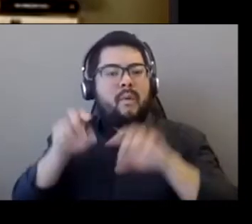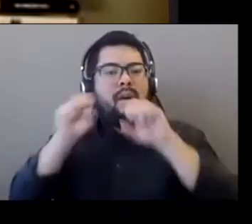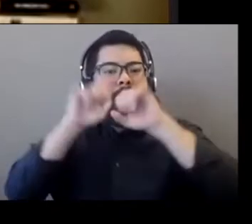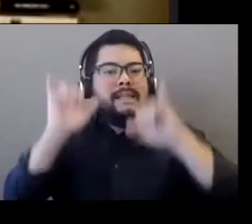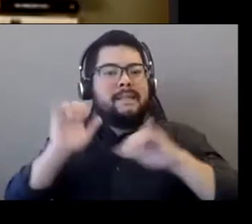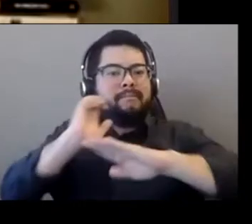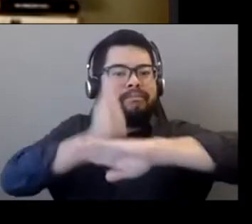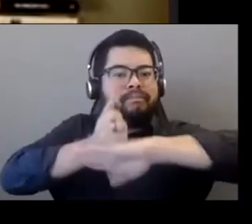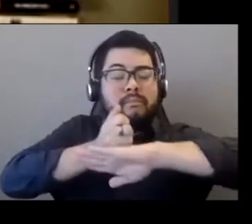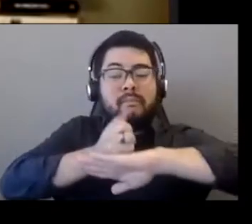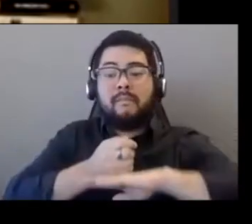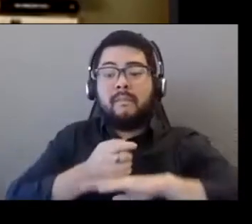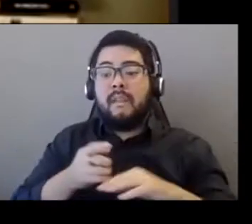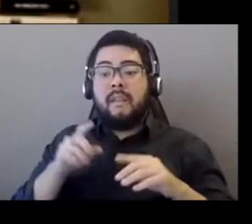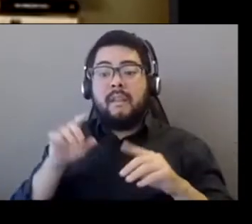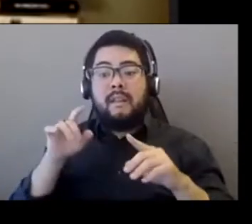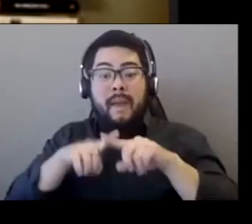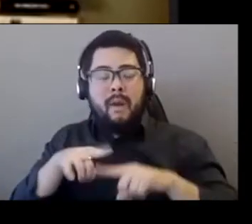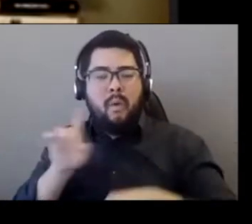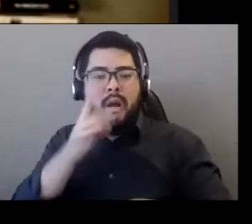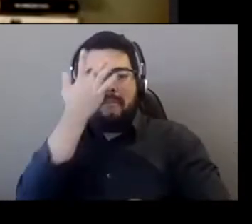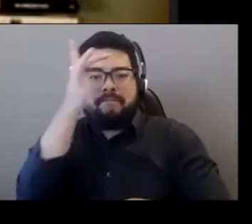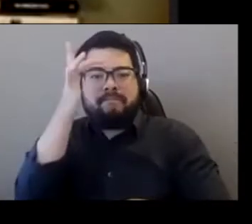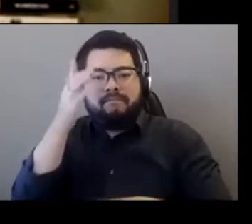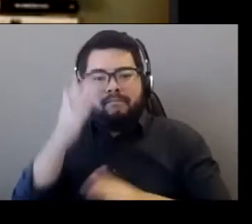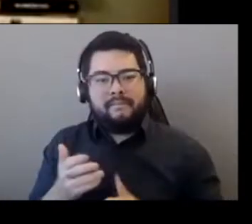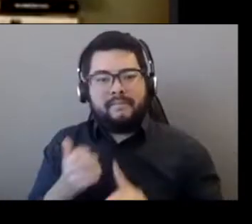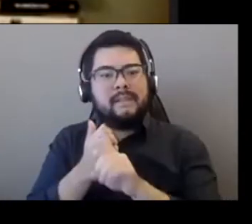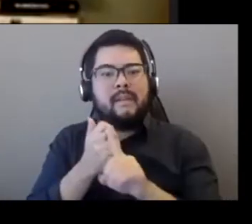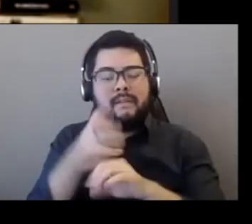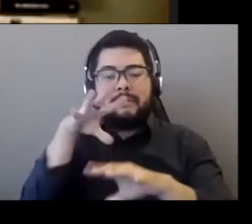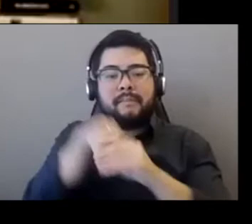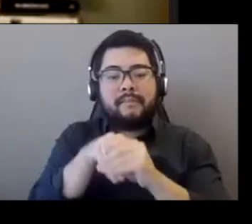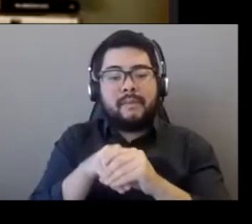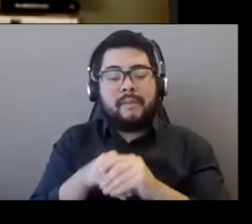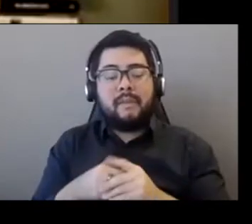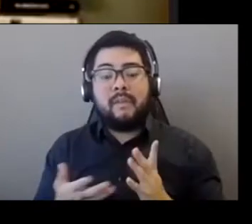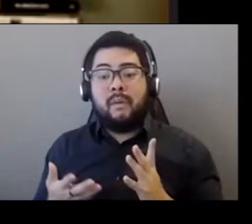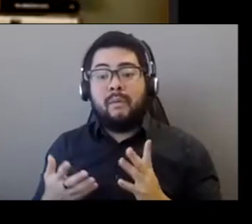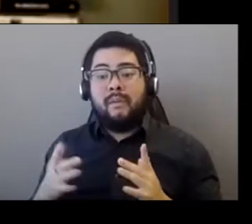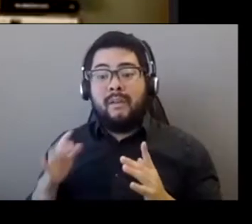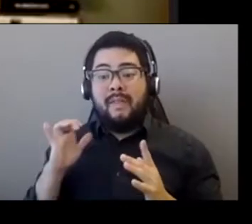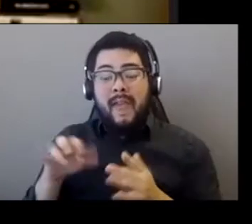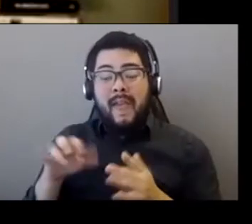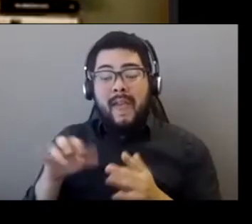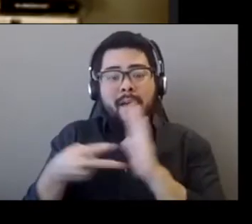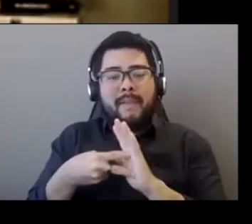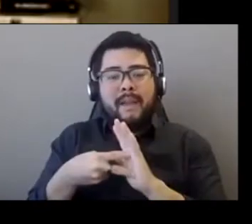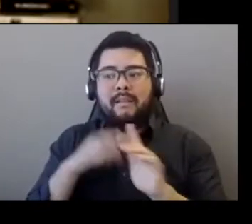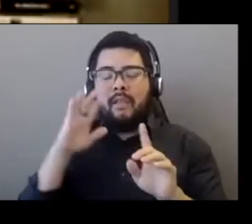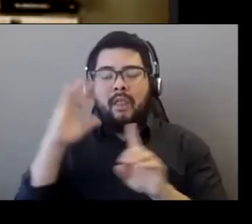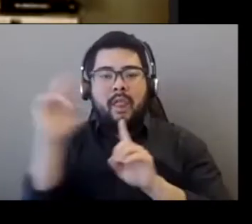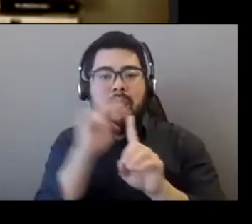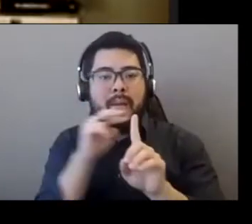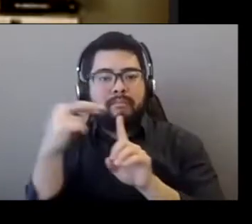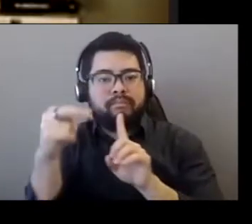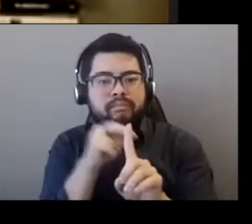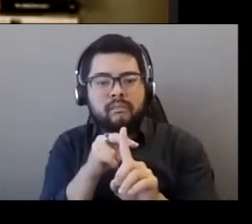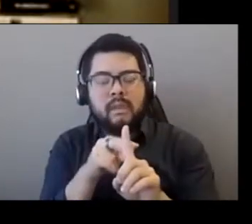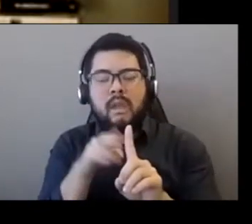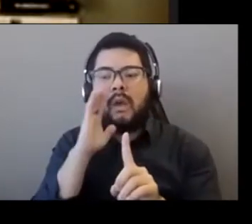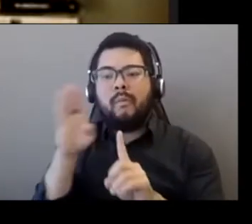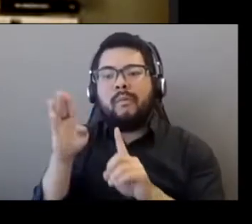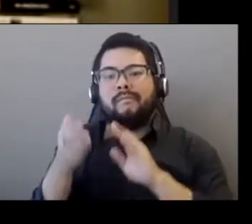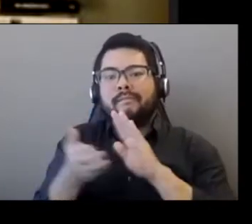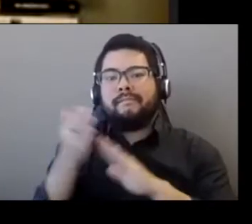intellectual. That institutional orientation of the traditional intellectual produces the, well, I would